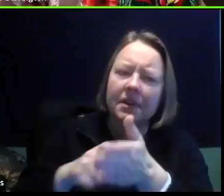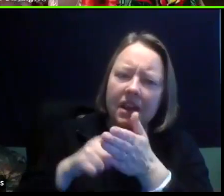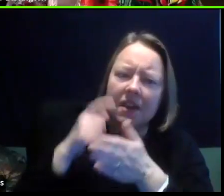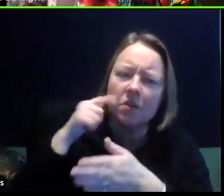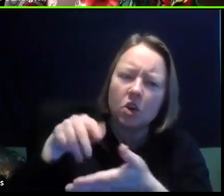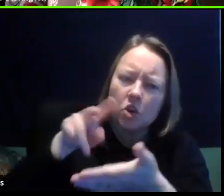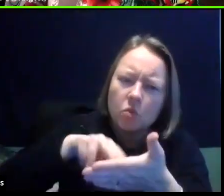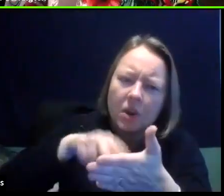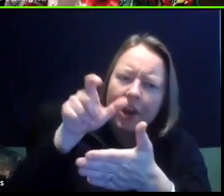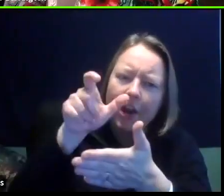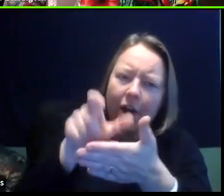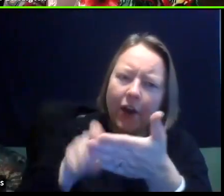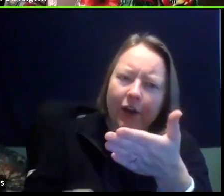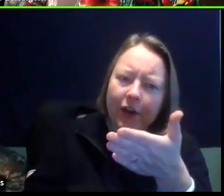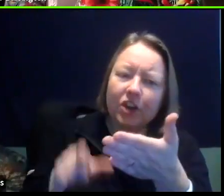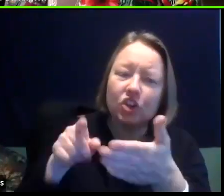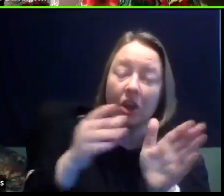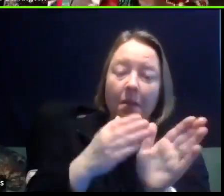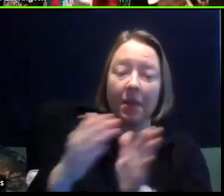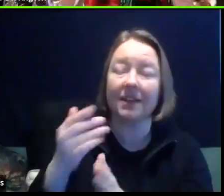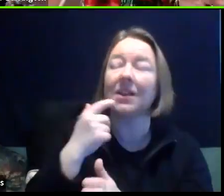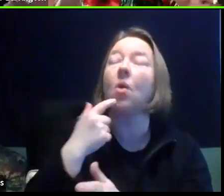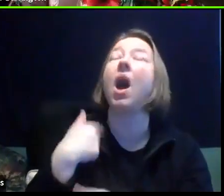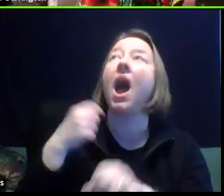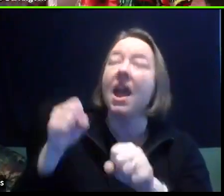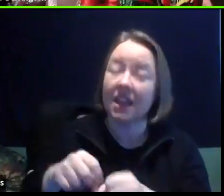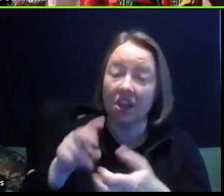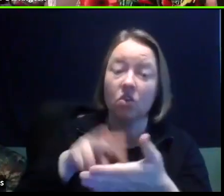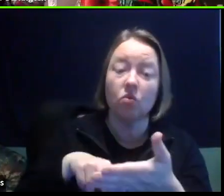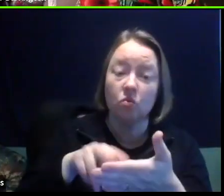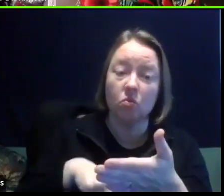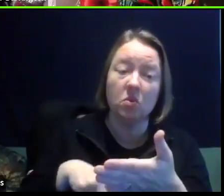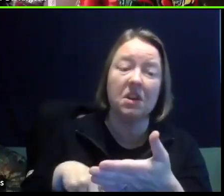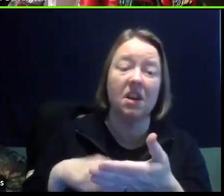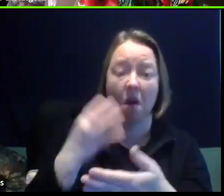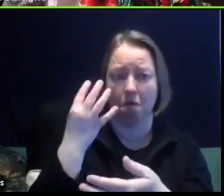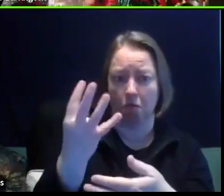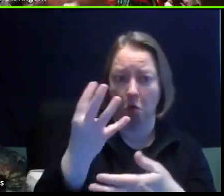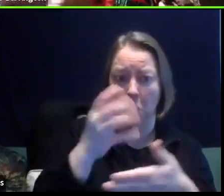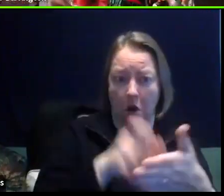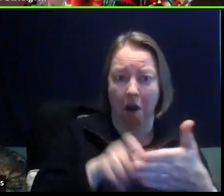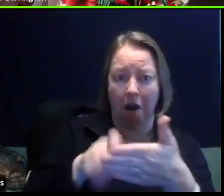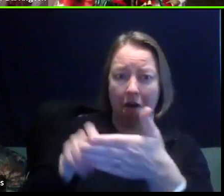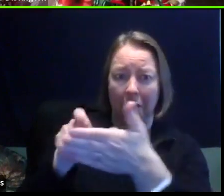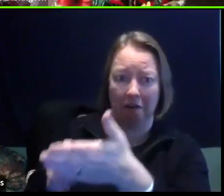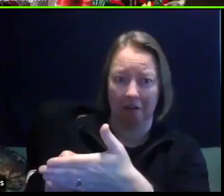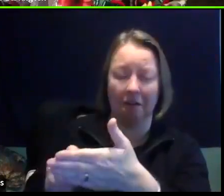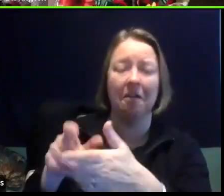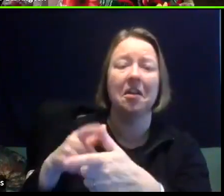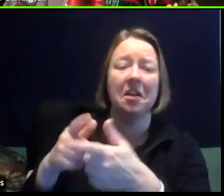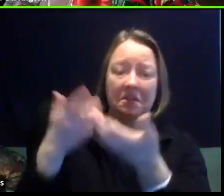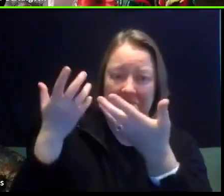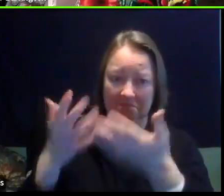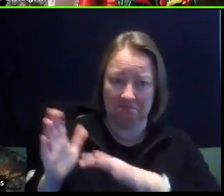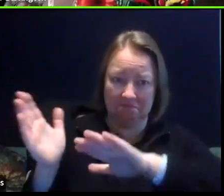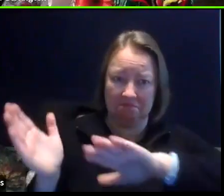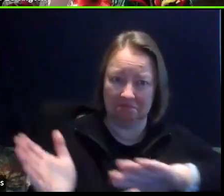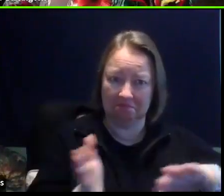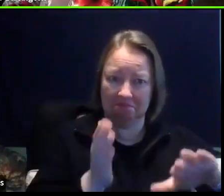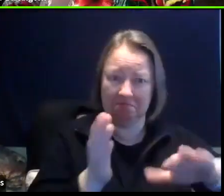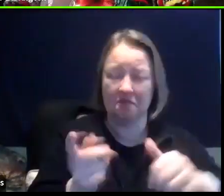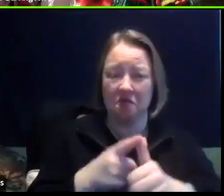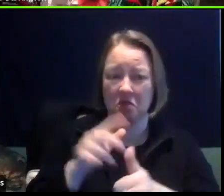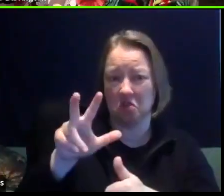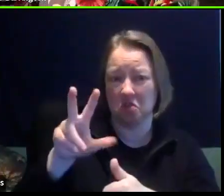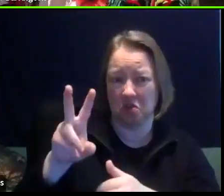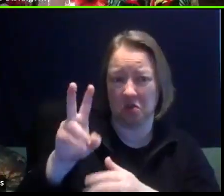read this article, she can plan and say, well, I can read exactly 4 articles, have them all out of the way within the first 32